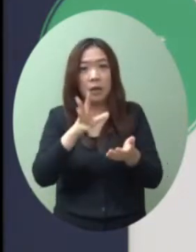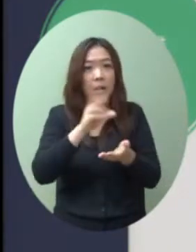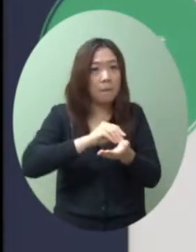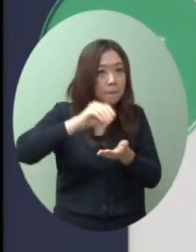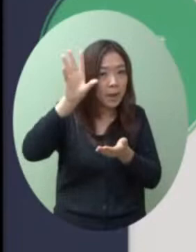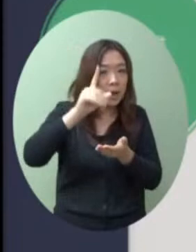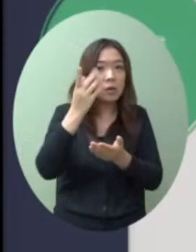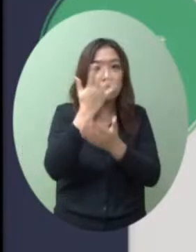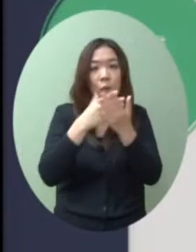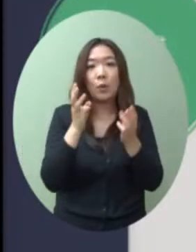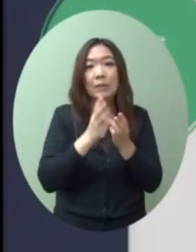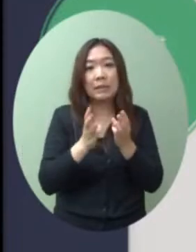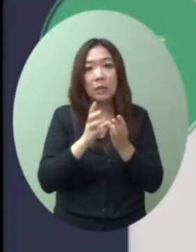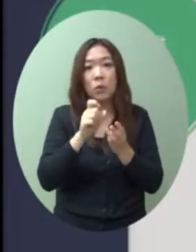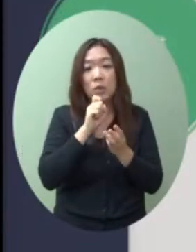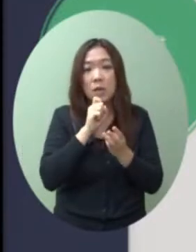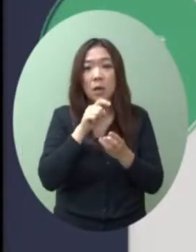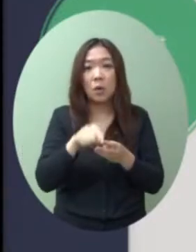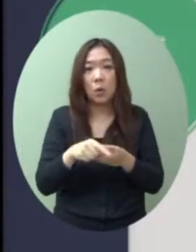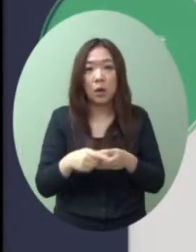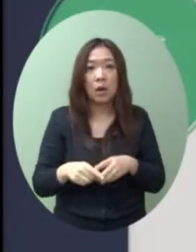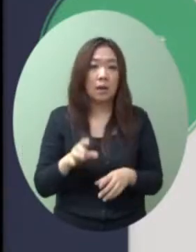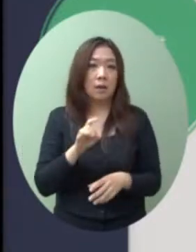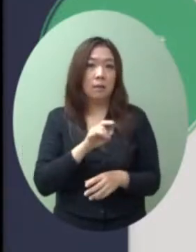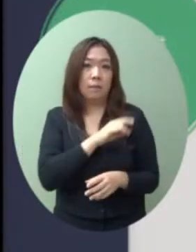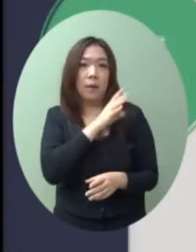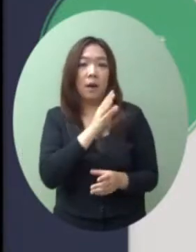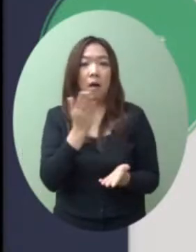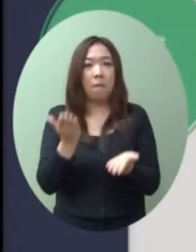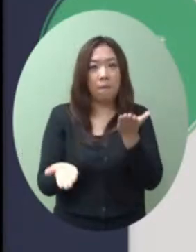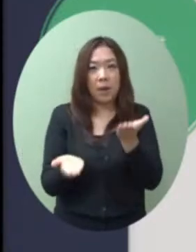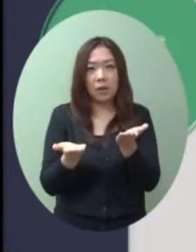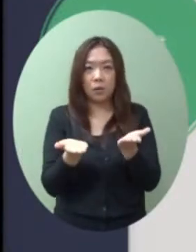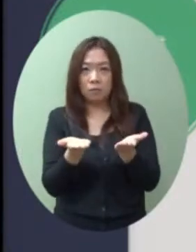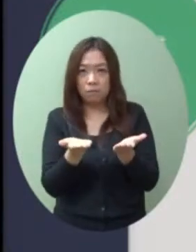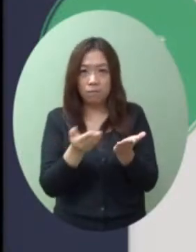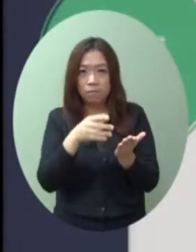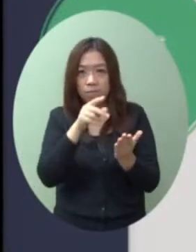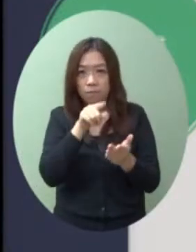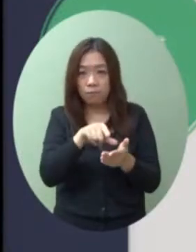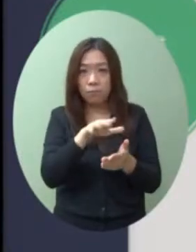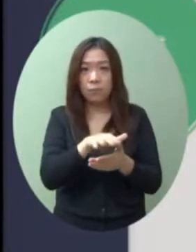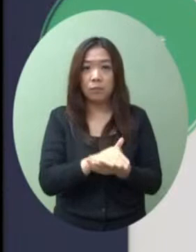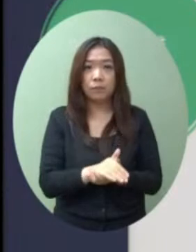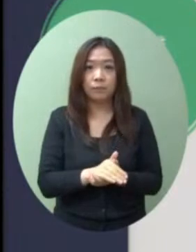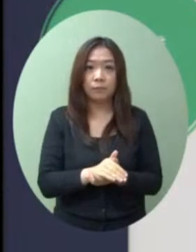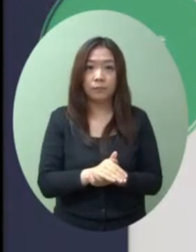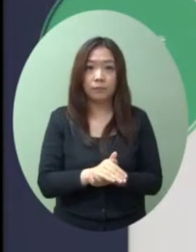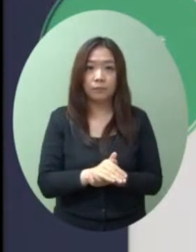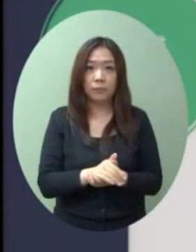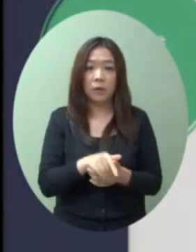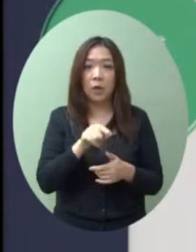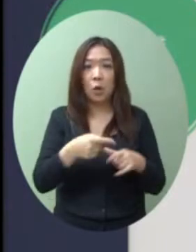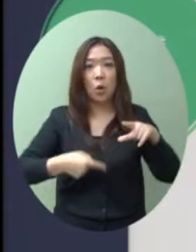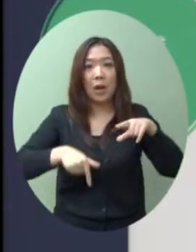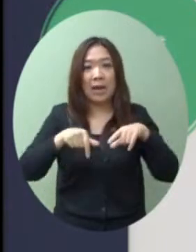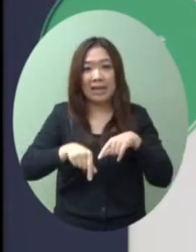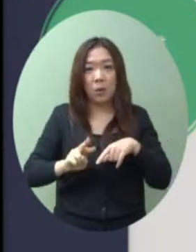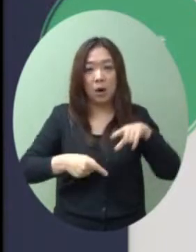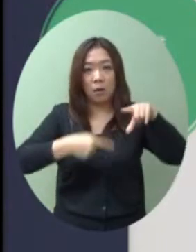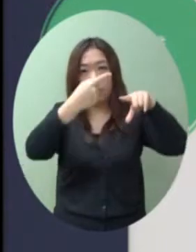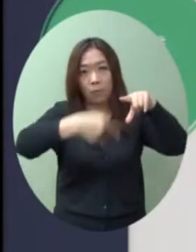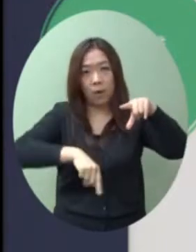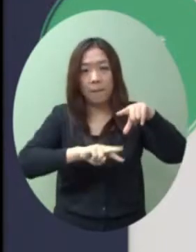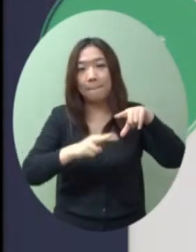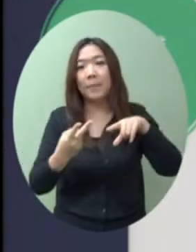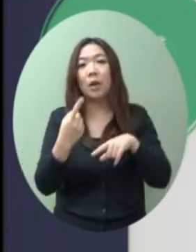the person is infected, who has reported the infection status, then the system would compare the